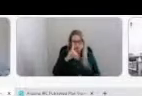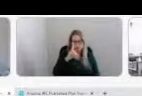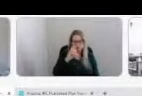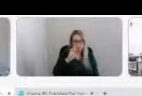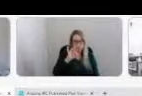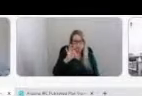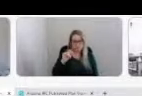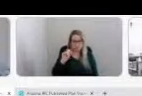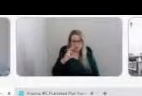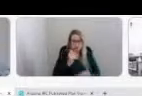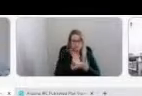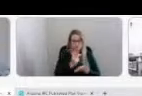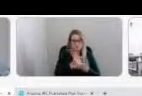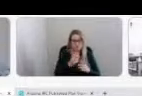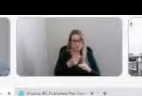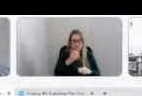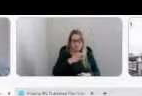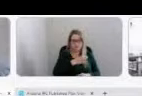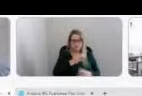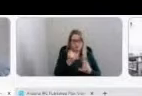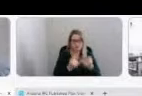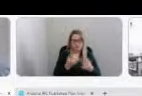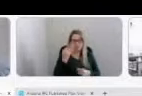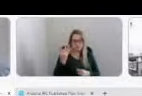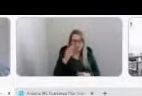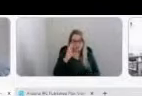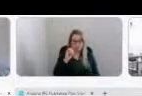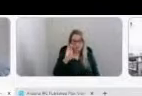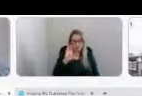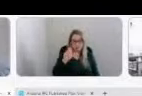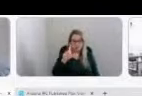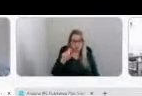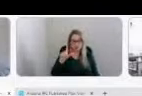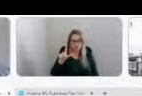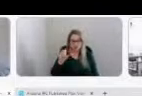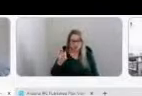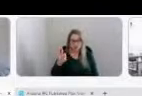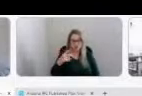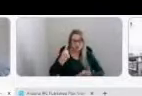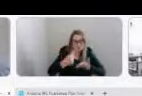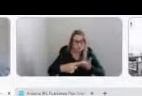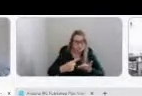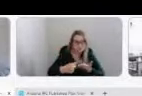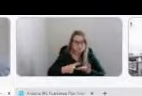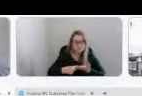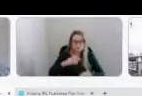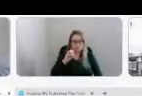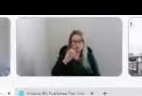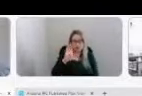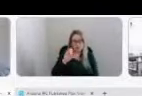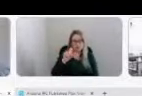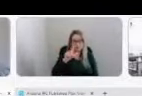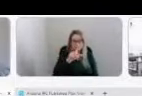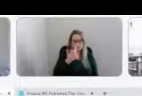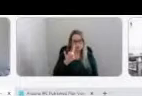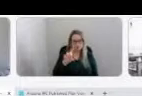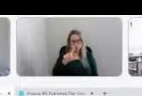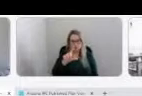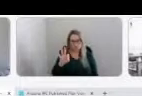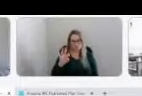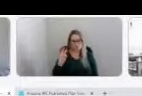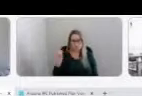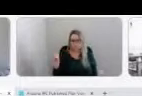approved by the commission last friday october 29th in your deliberation on october 28th and 29th there was no